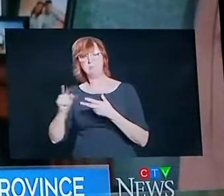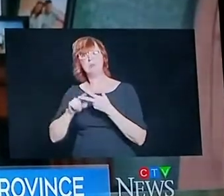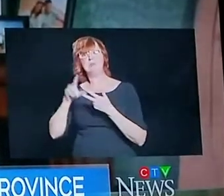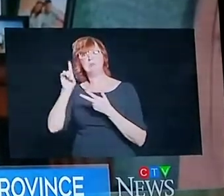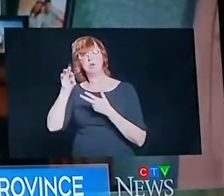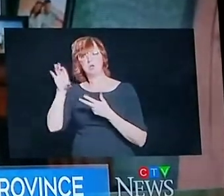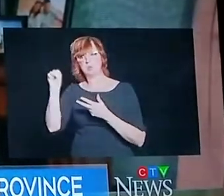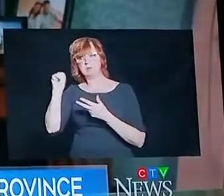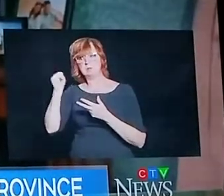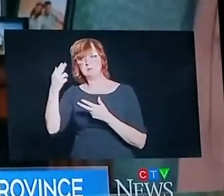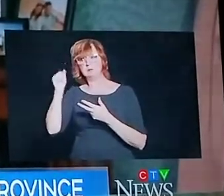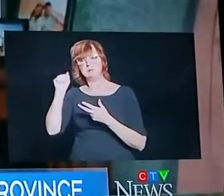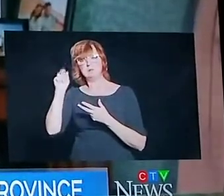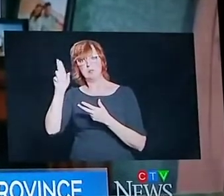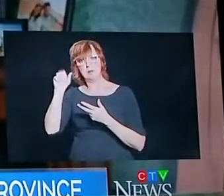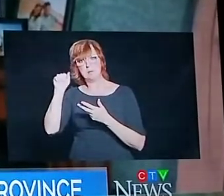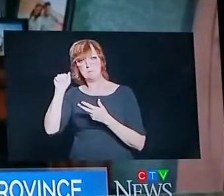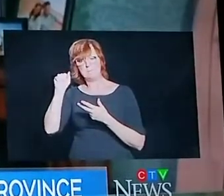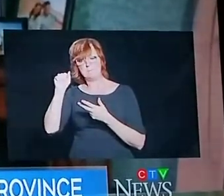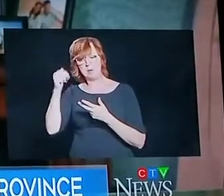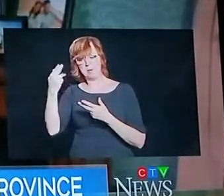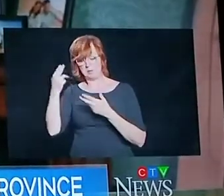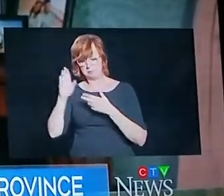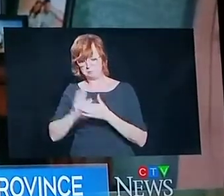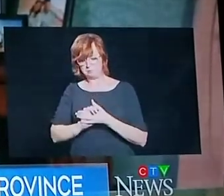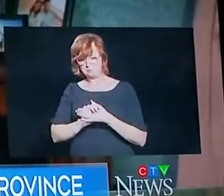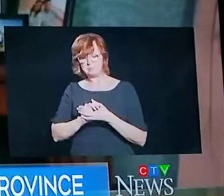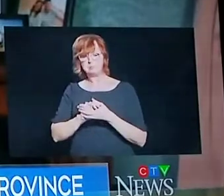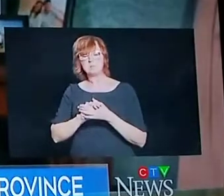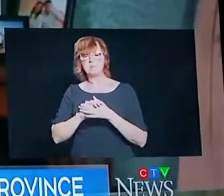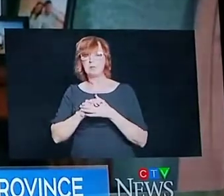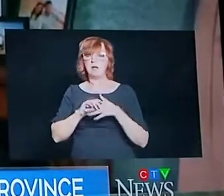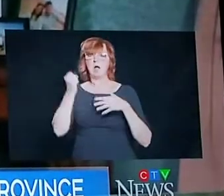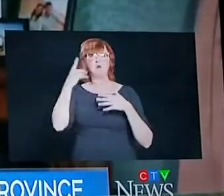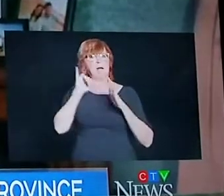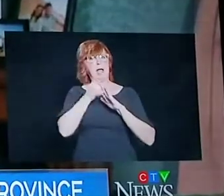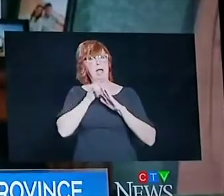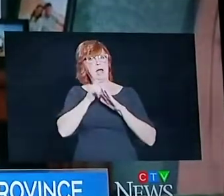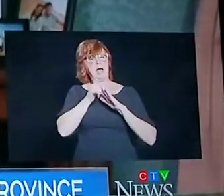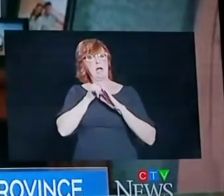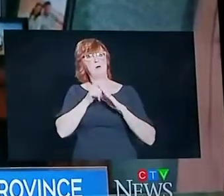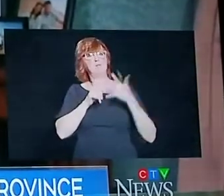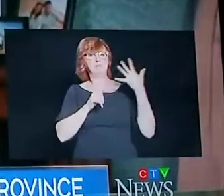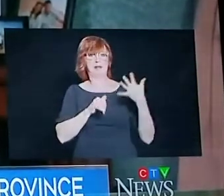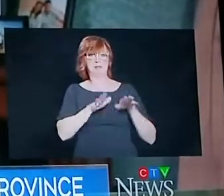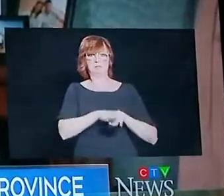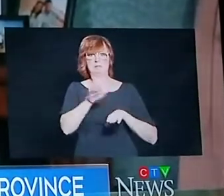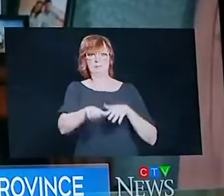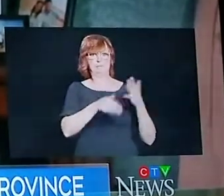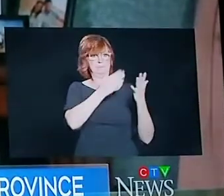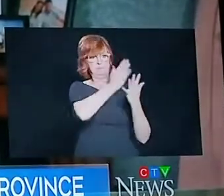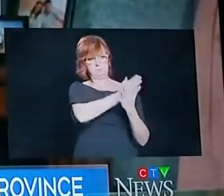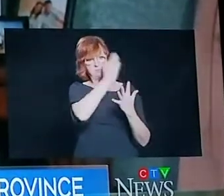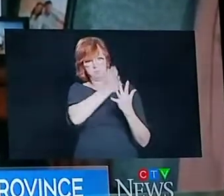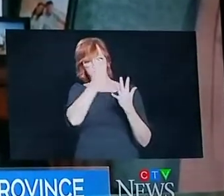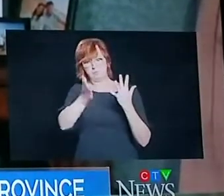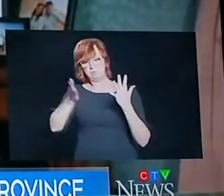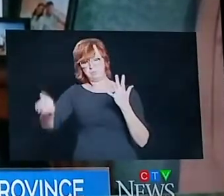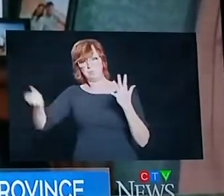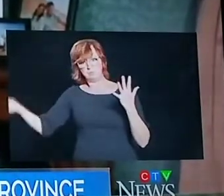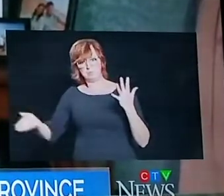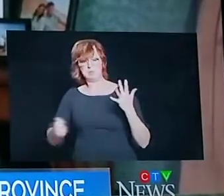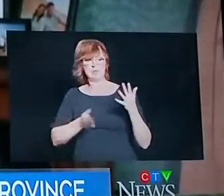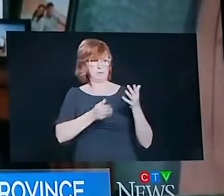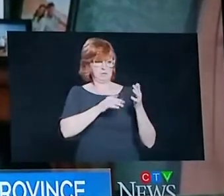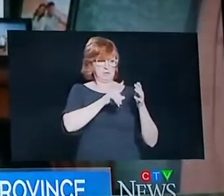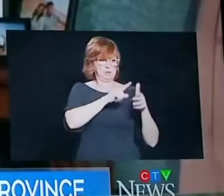phases. And as we proceed with each phase, we will carefully monitor COVID-19 case numbers, and we will adjust the